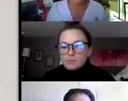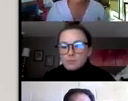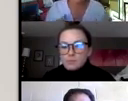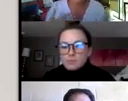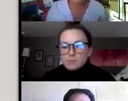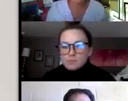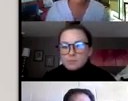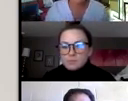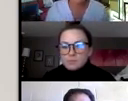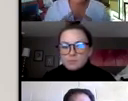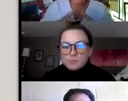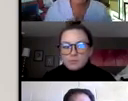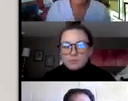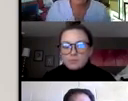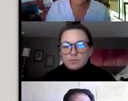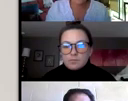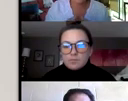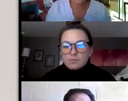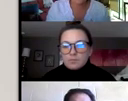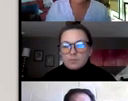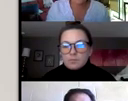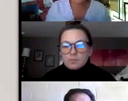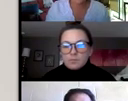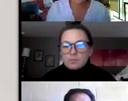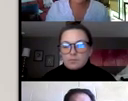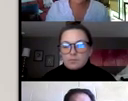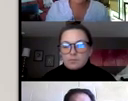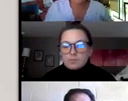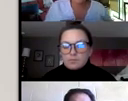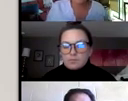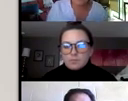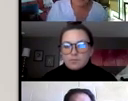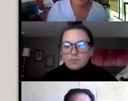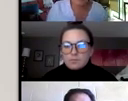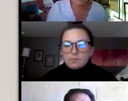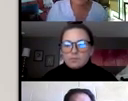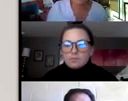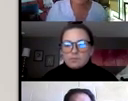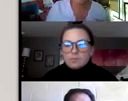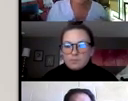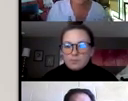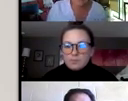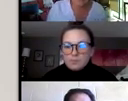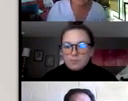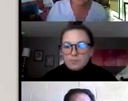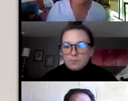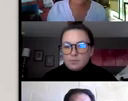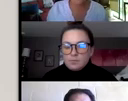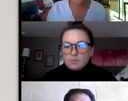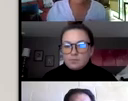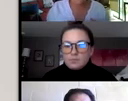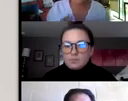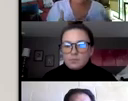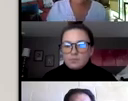you know, you may not know that an O at the end of a word indicates the masculinity of the noun, right?